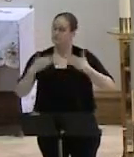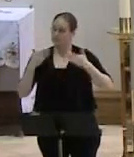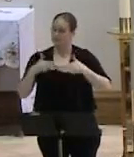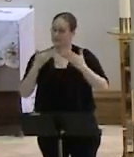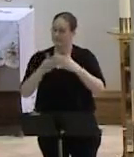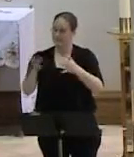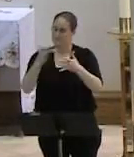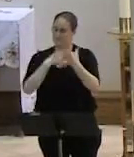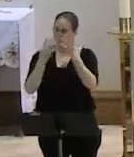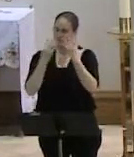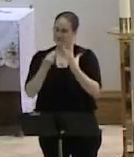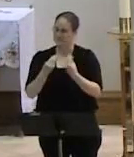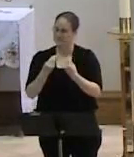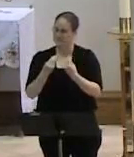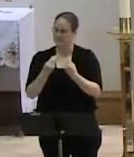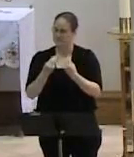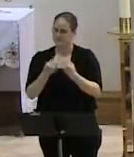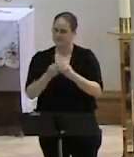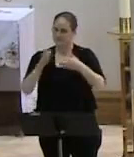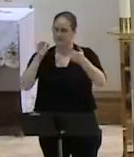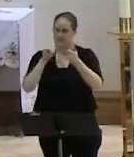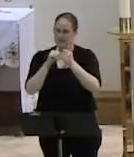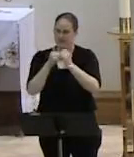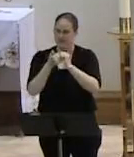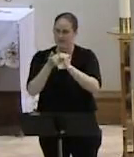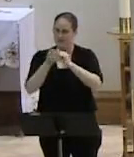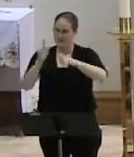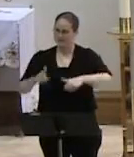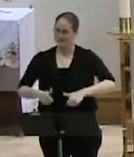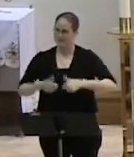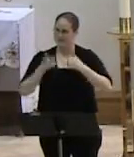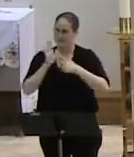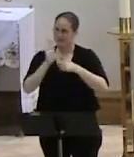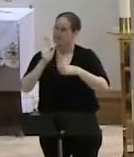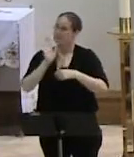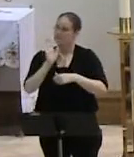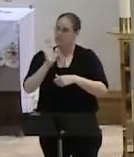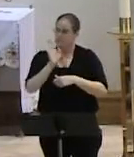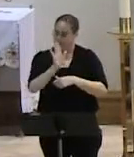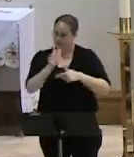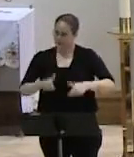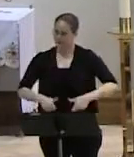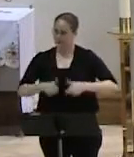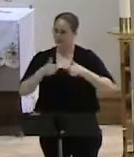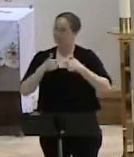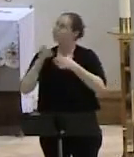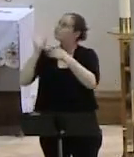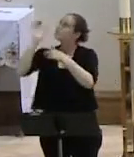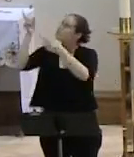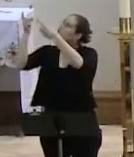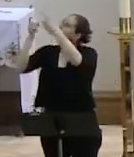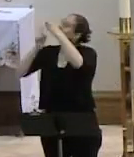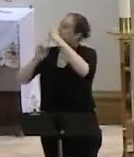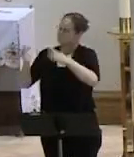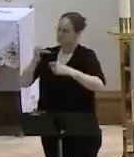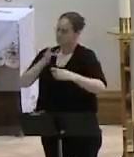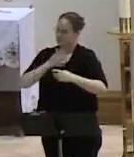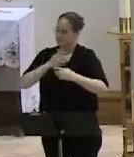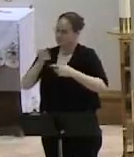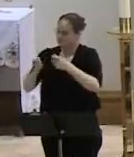and your kindness by the way they live their lives, as you live and reign in our hearts forever and